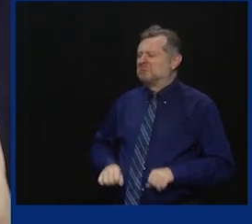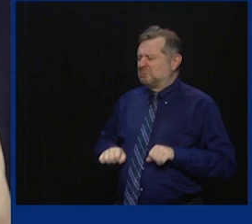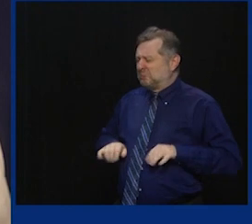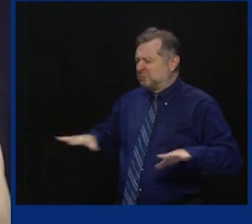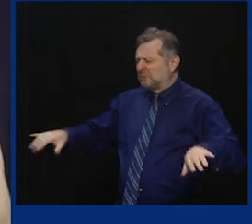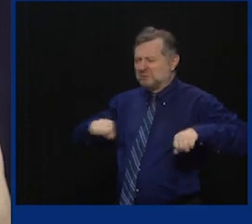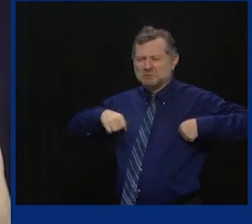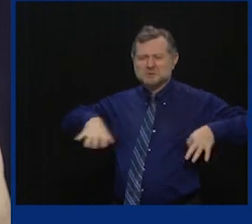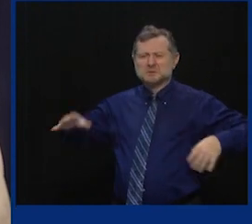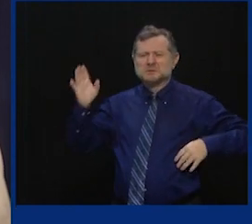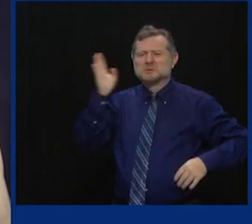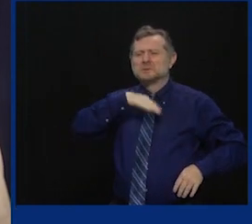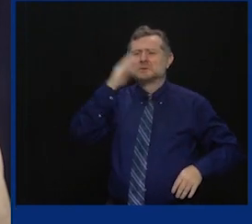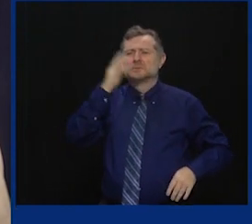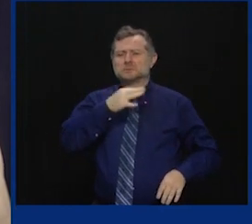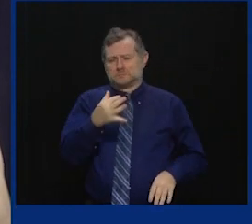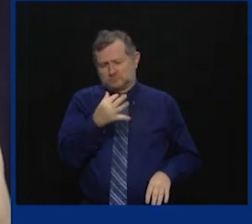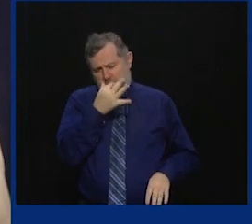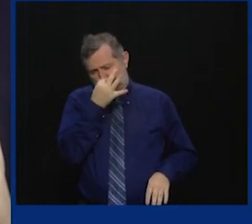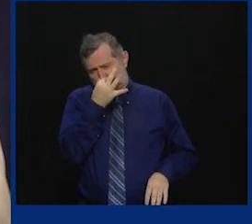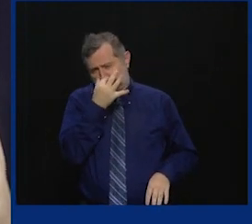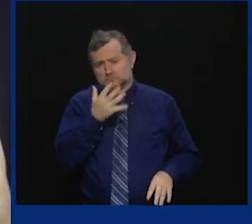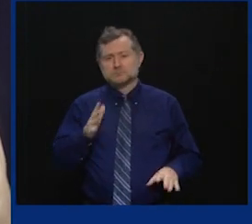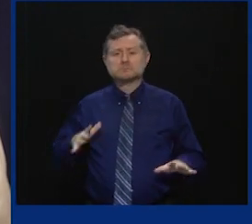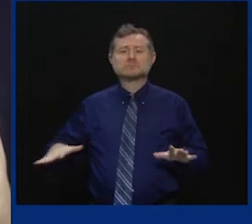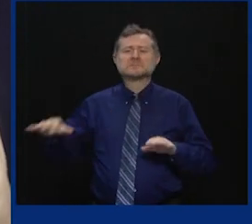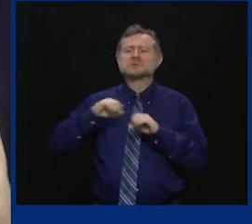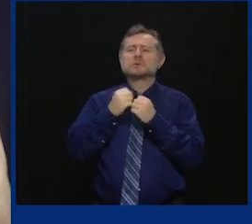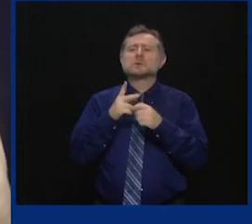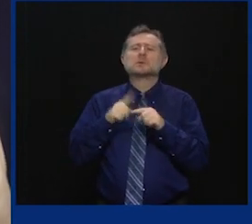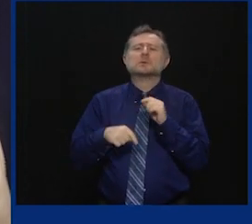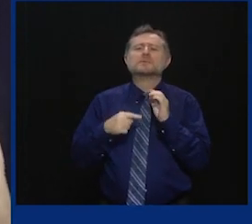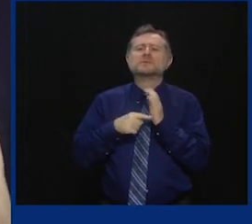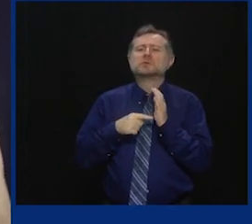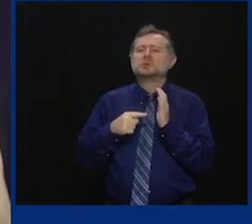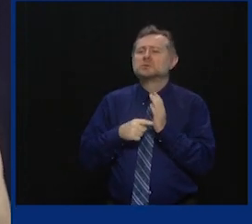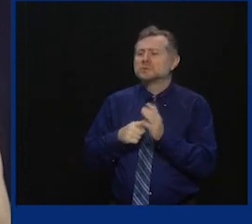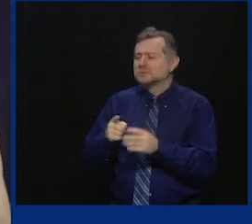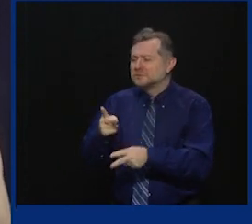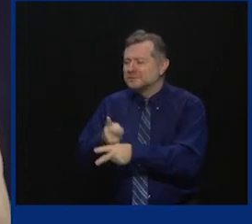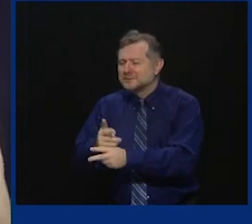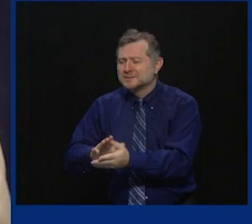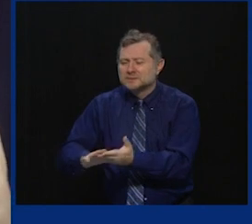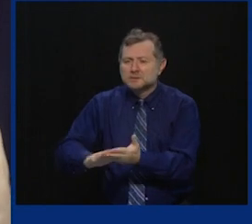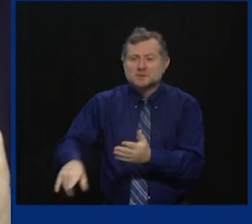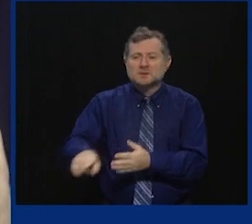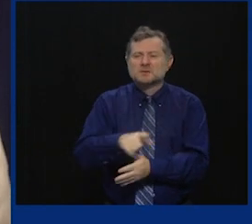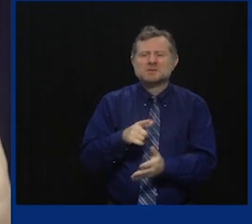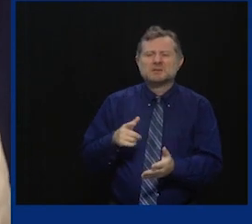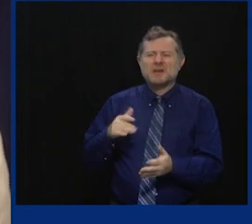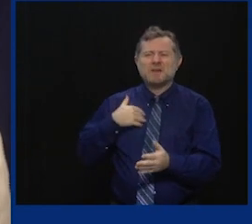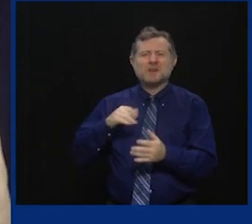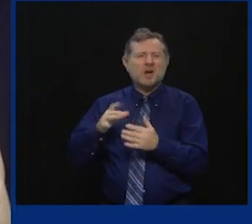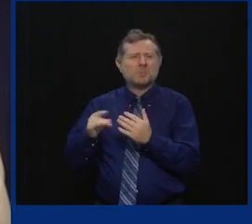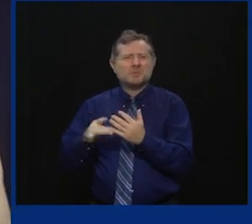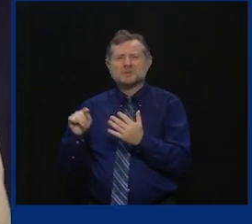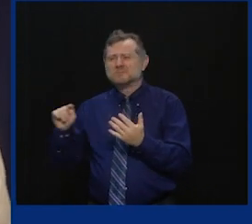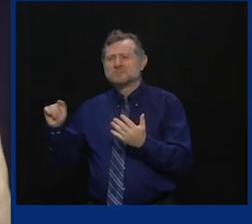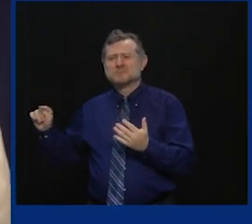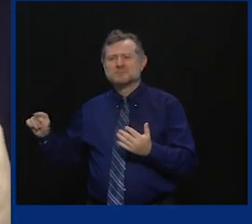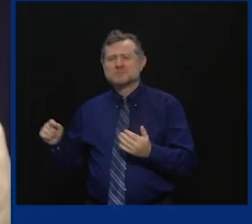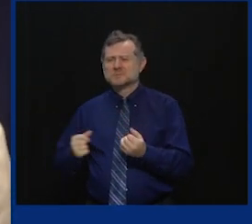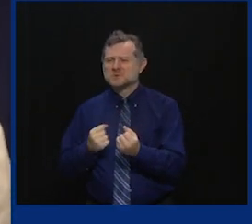to treat human beings like this. We have other options to offer support, care, decarcerate, and to